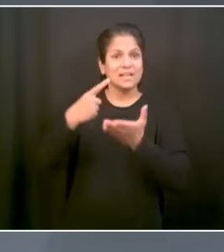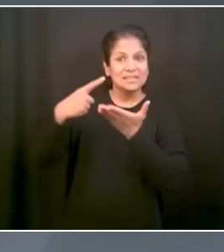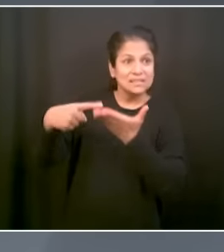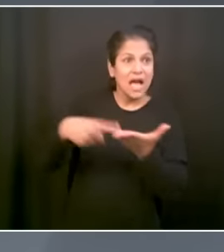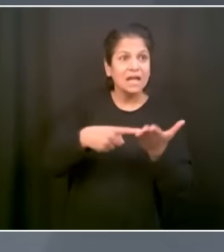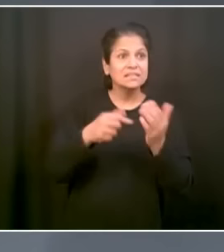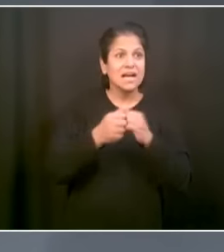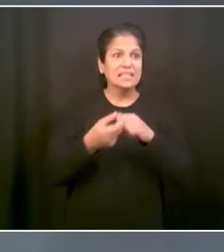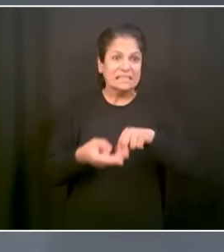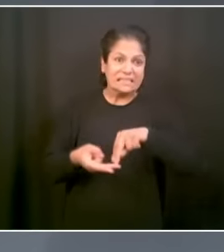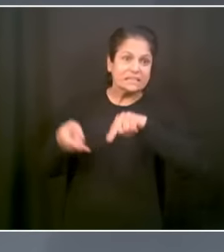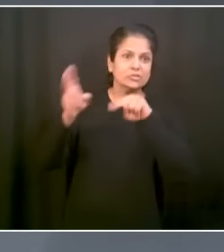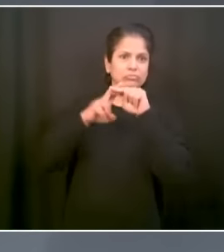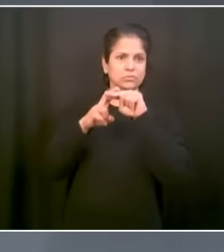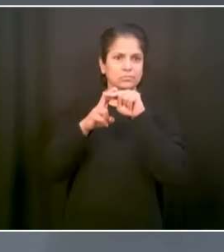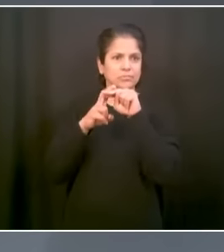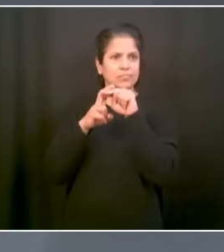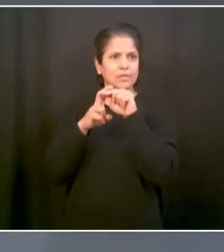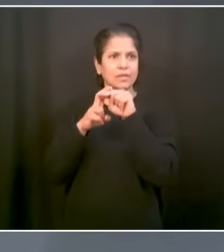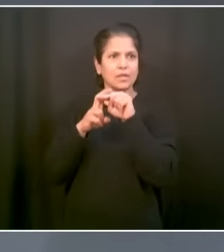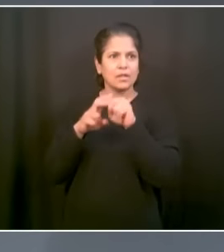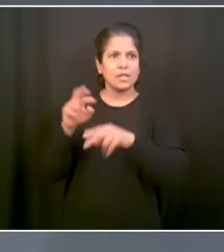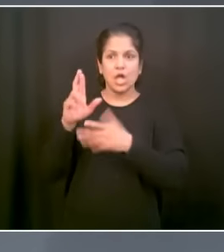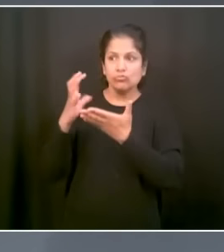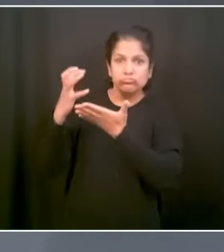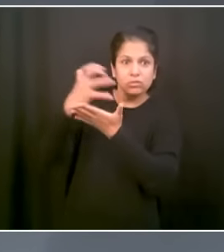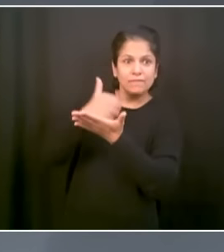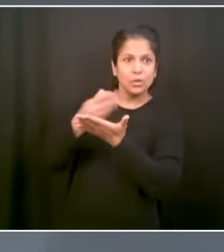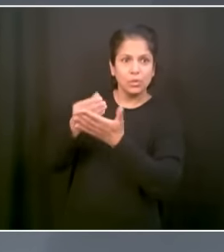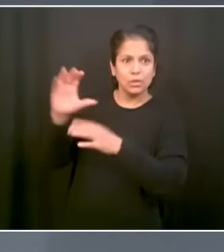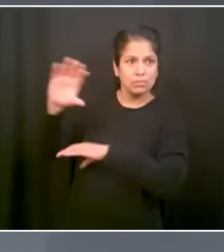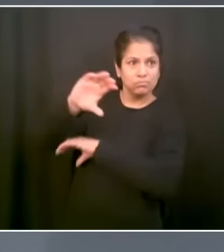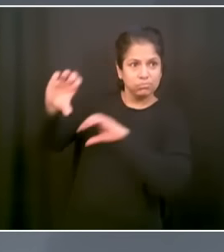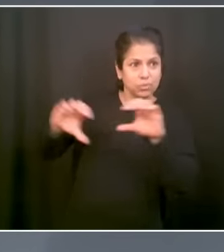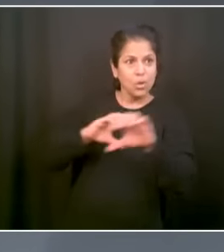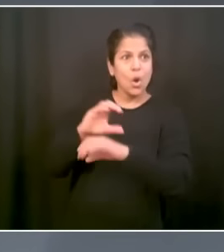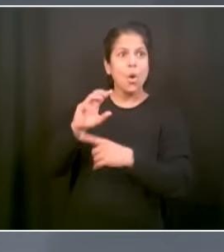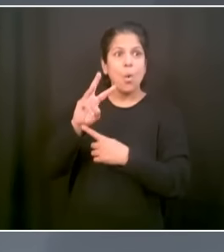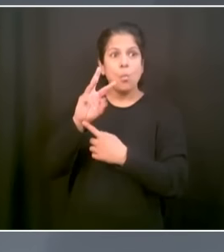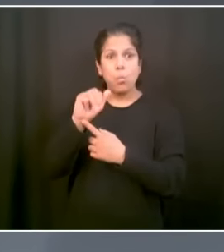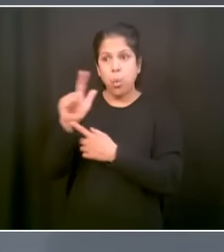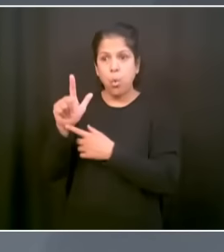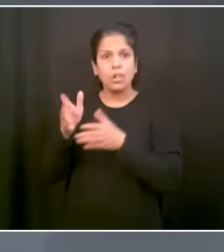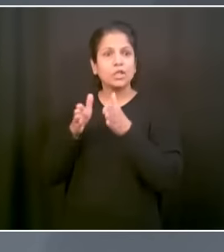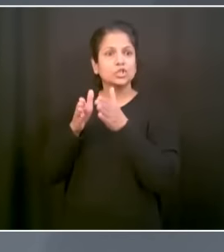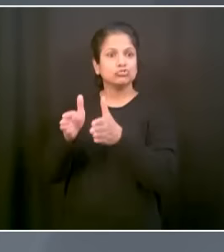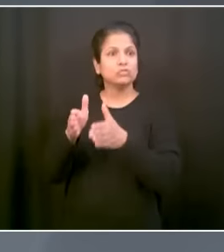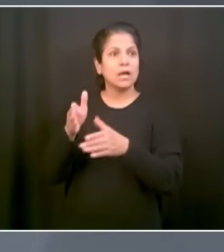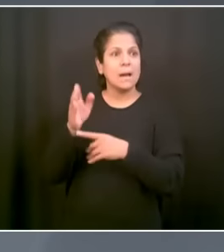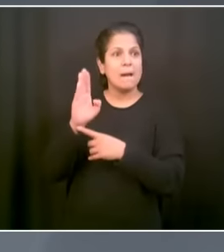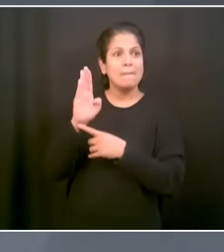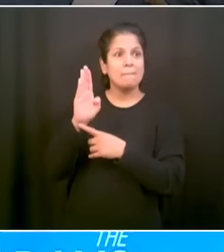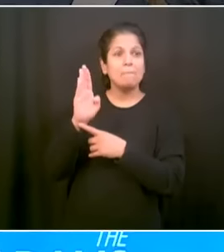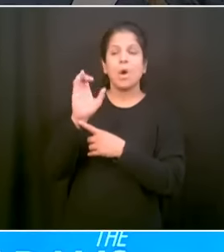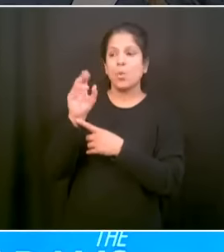bonuses. No matter what those end up being, though we are encouraged by those reports, it is going to still require an all-of-the-above approach.